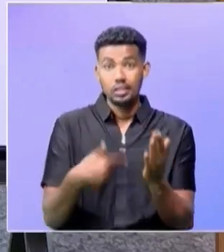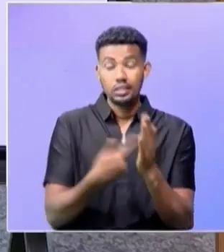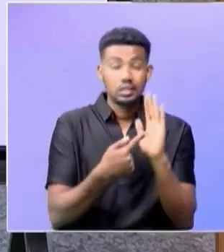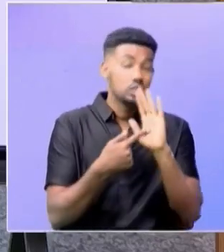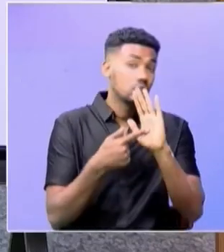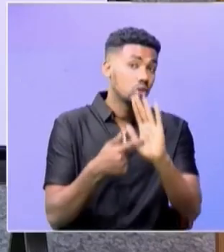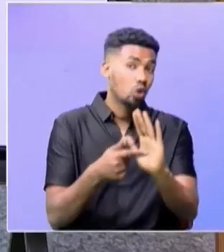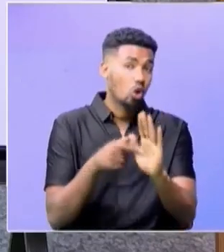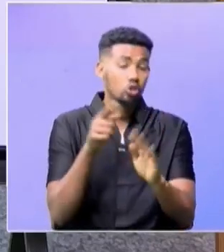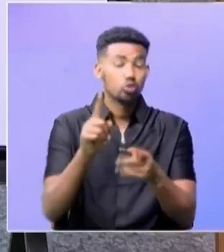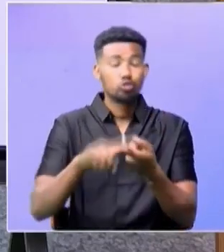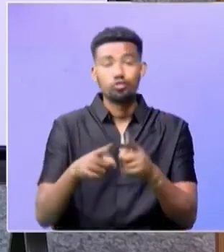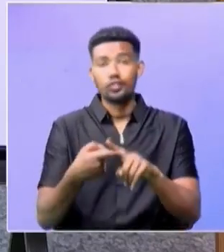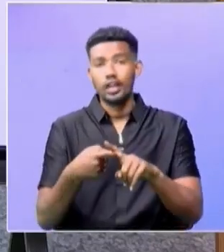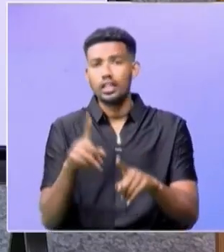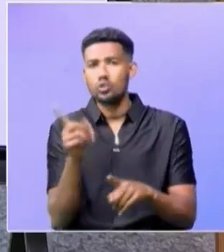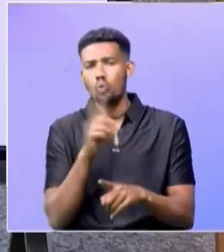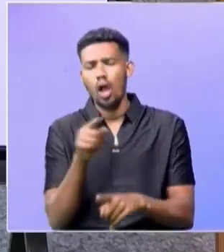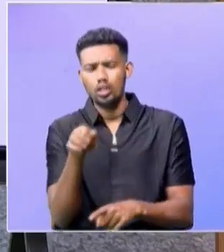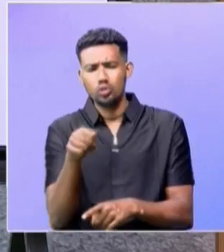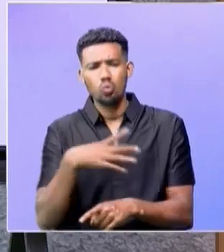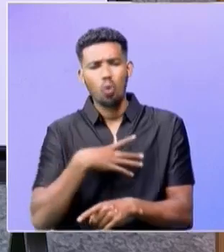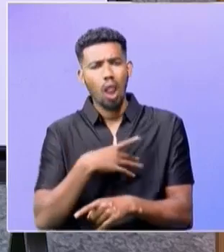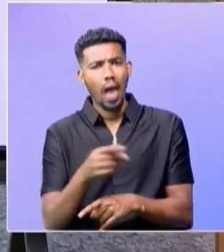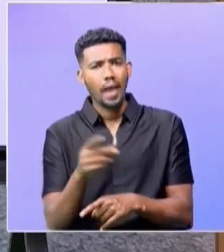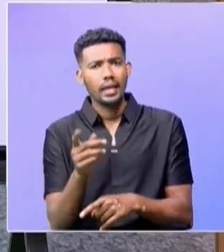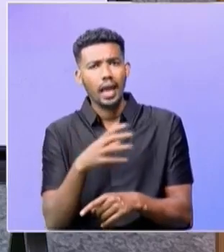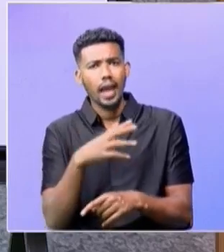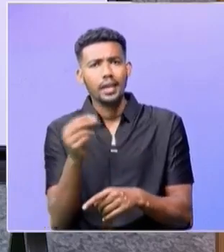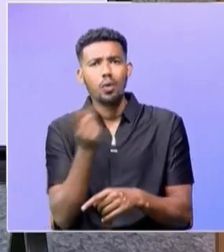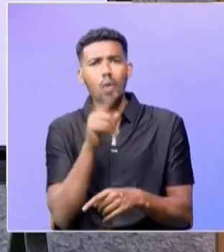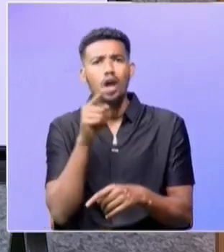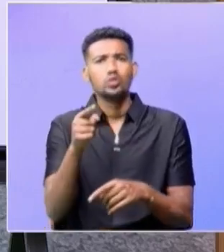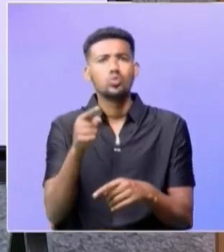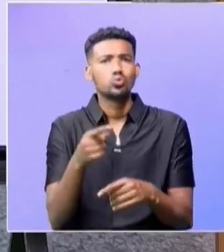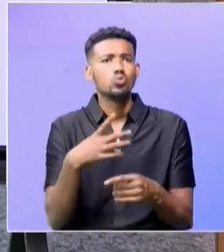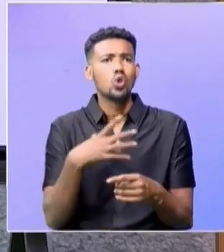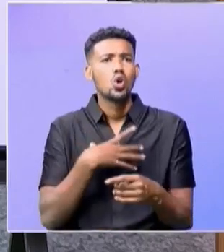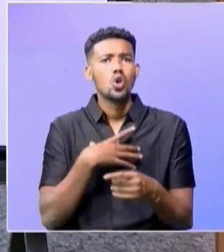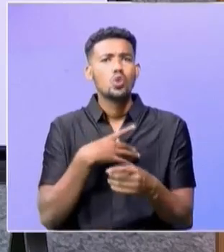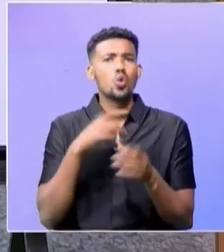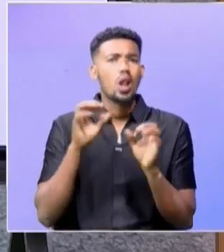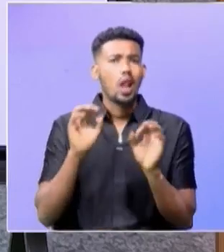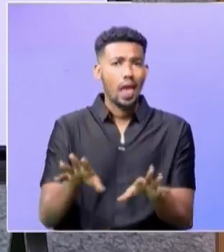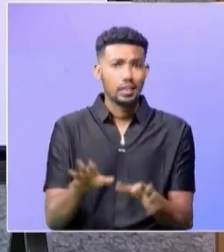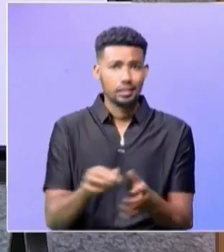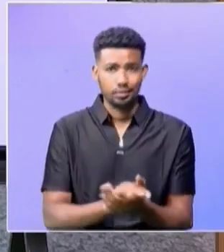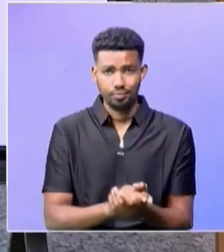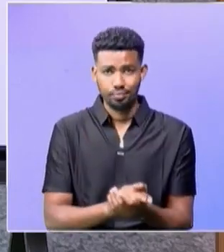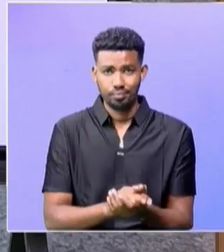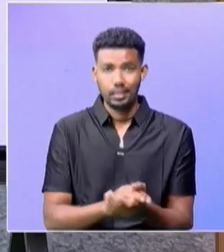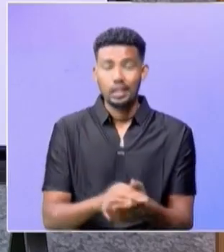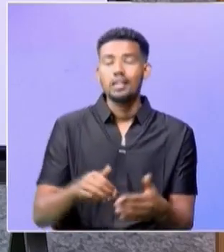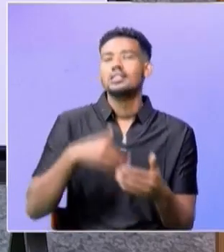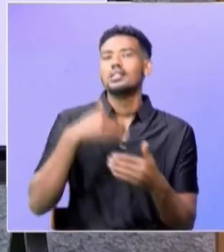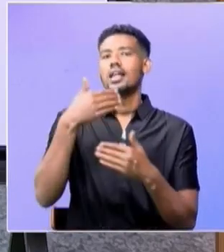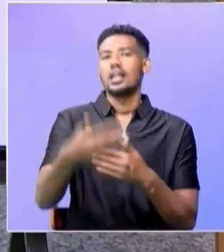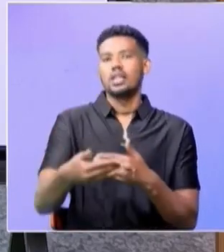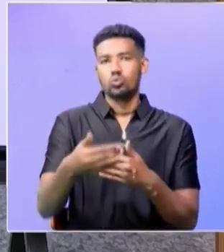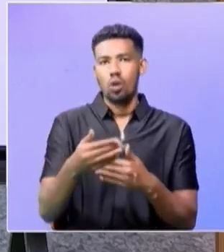your friends what you like and what you don't like. Let us see the next one, which kind of